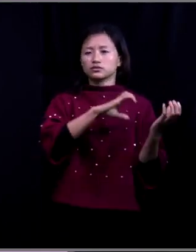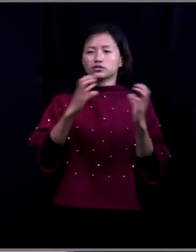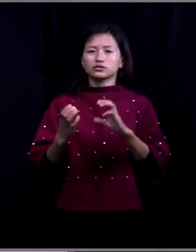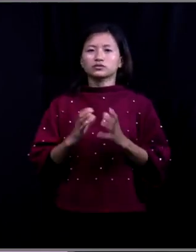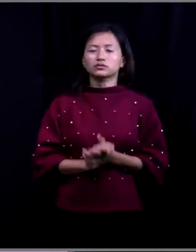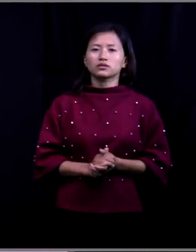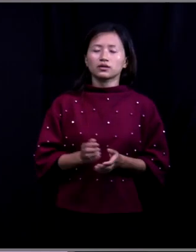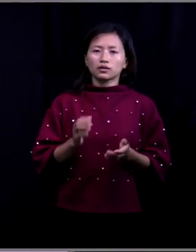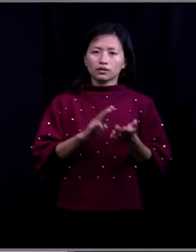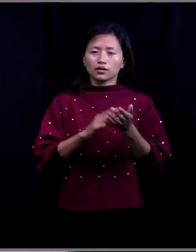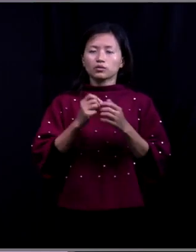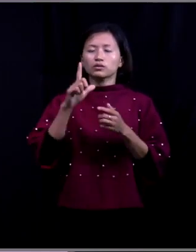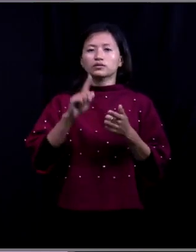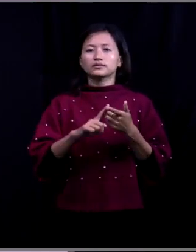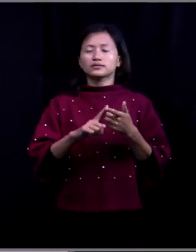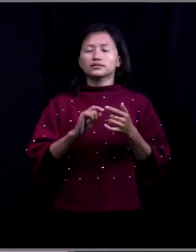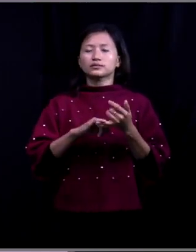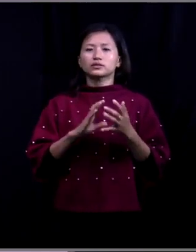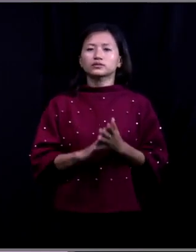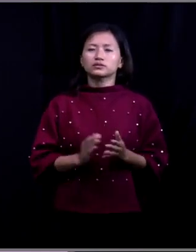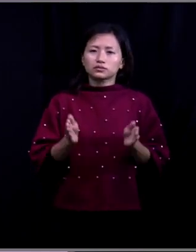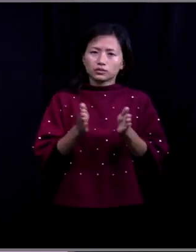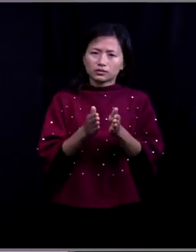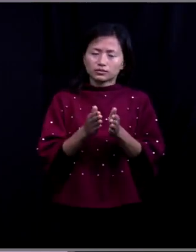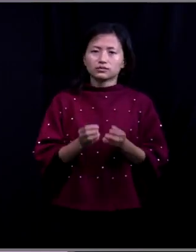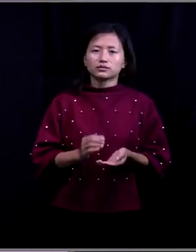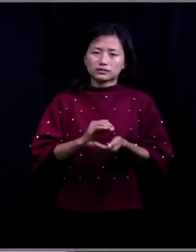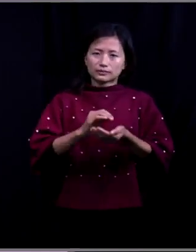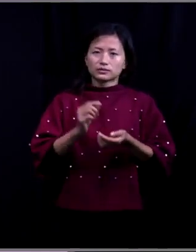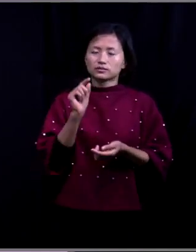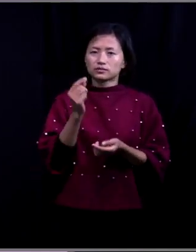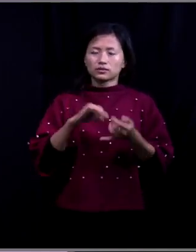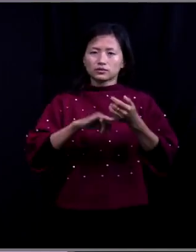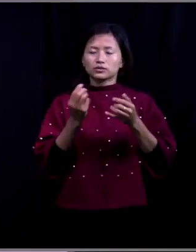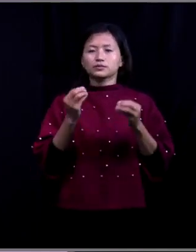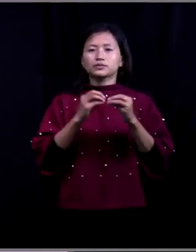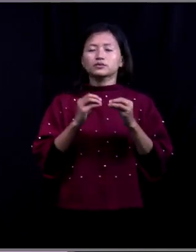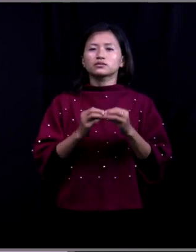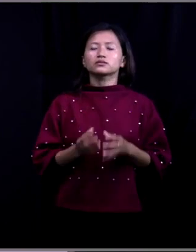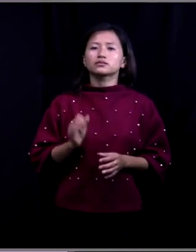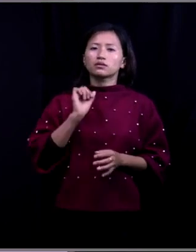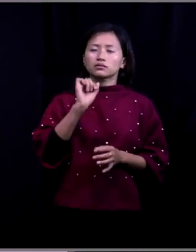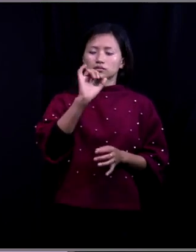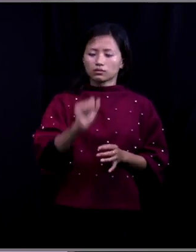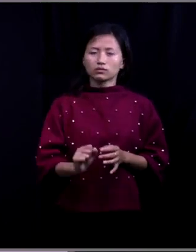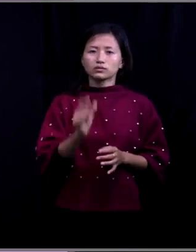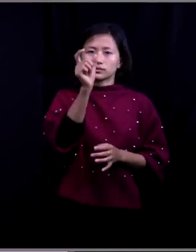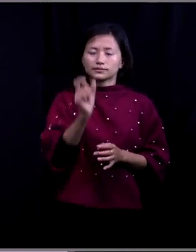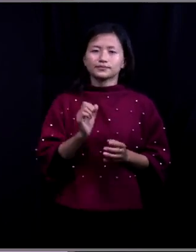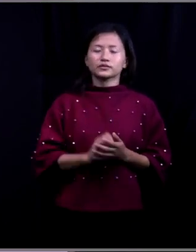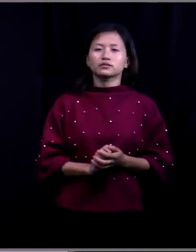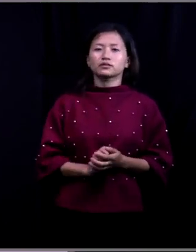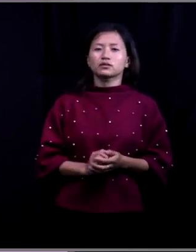the smallest particle of any substance which can exist independently under normal conditions